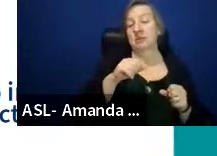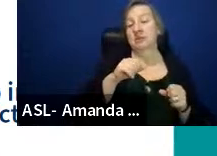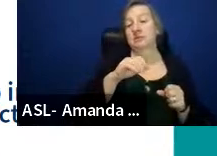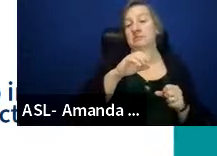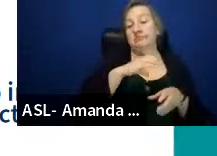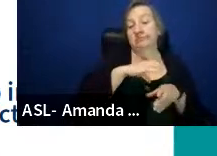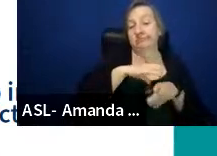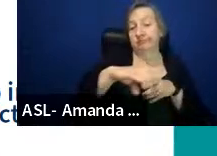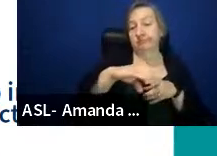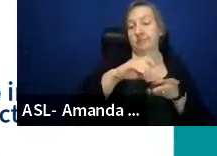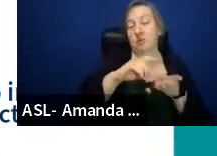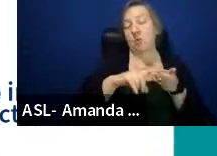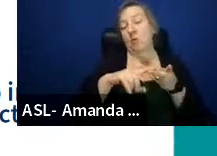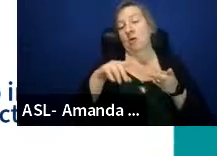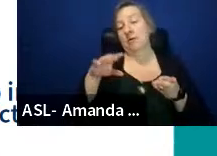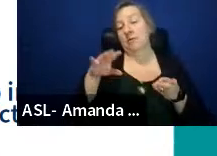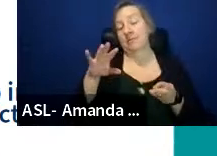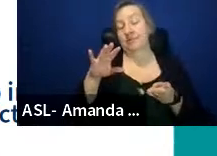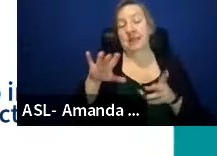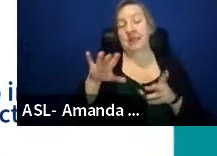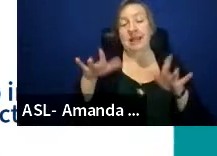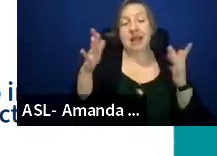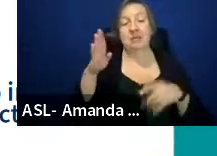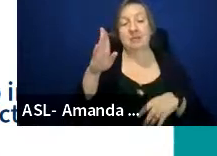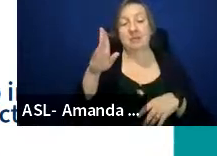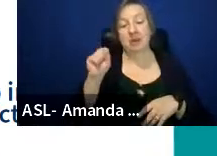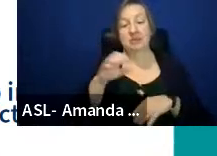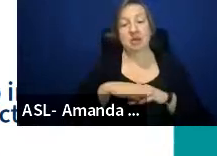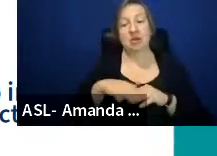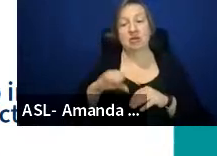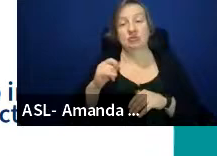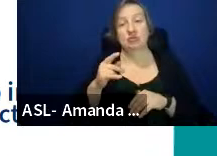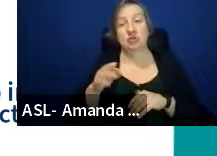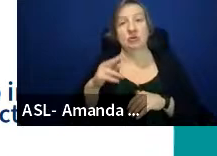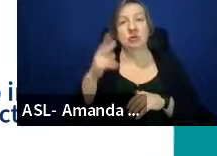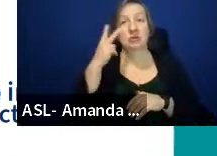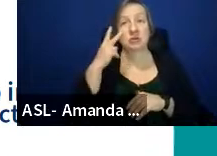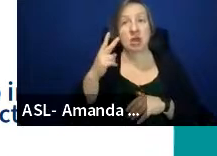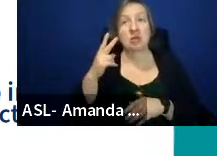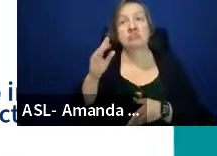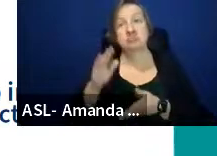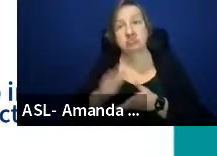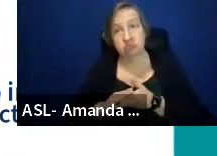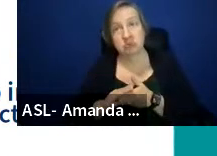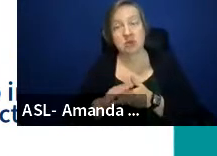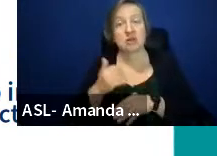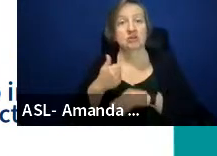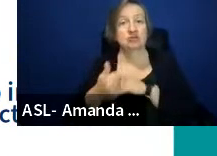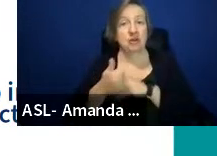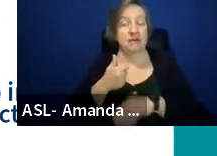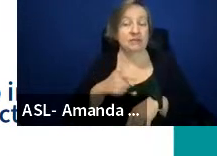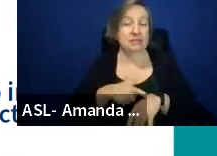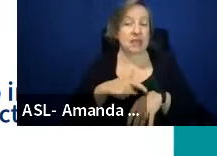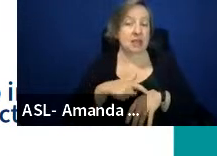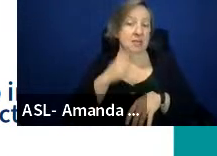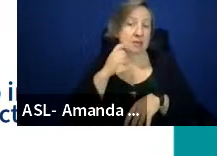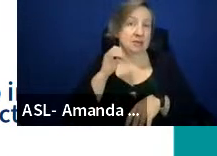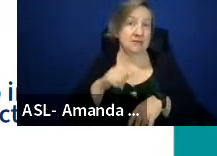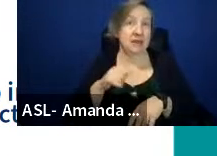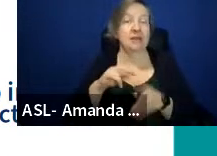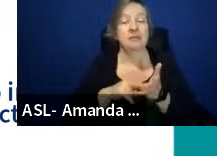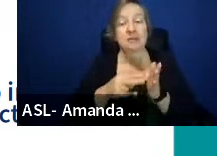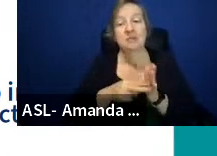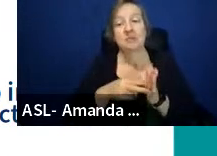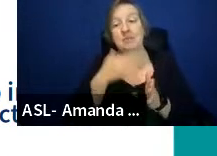We saw that equity priority communities saw reductions in travel time because of those alternative modes of transportation, and that also leads to an